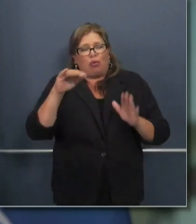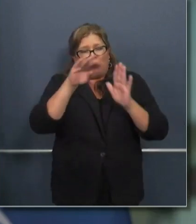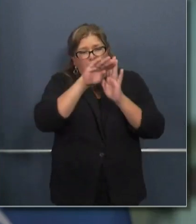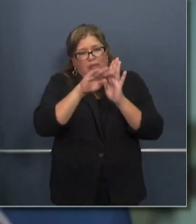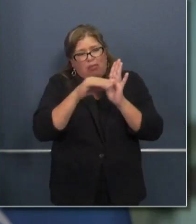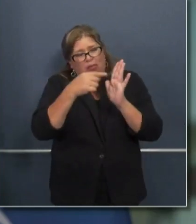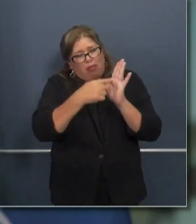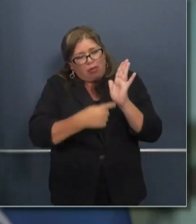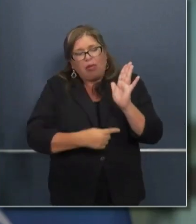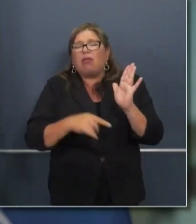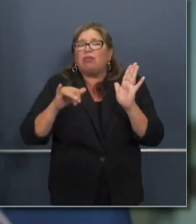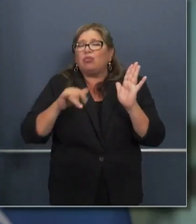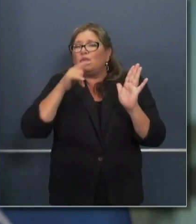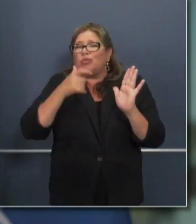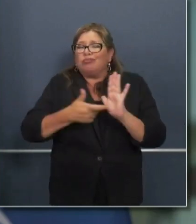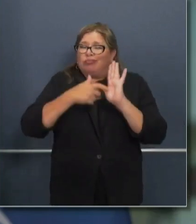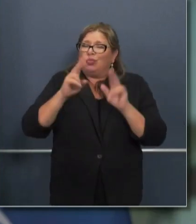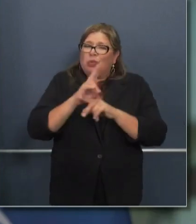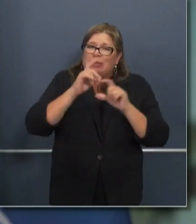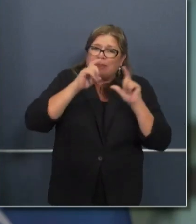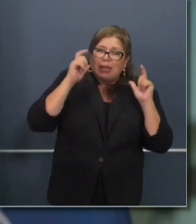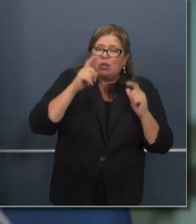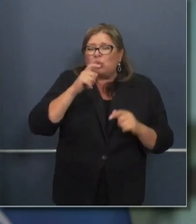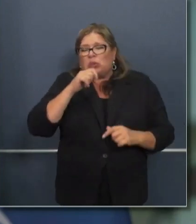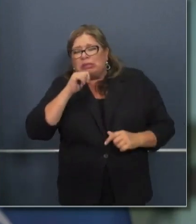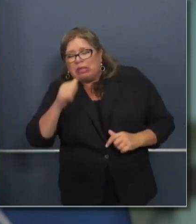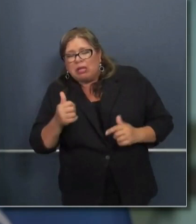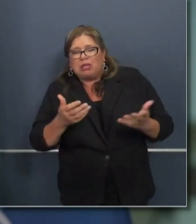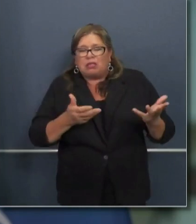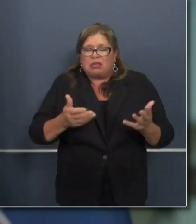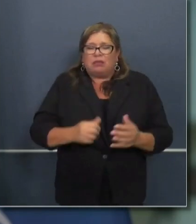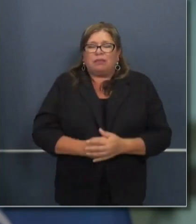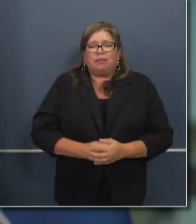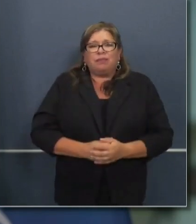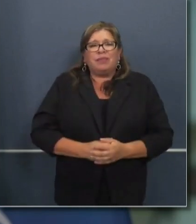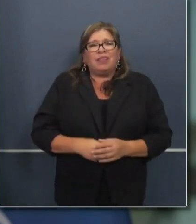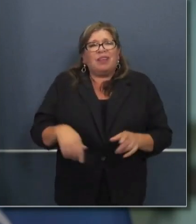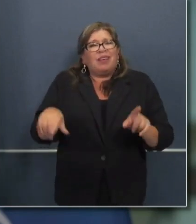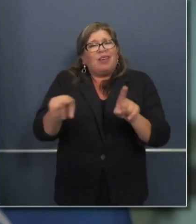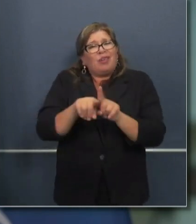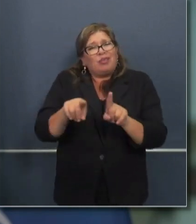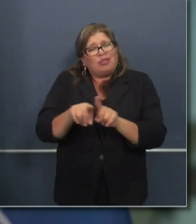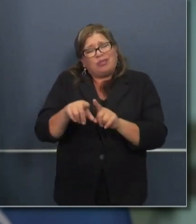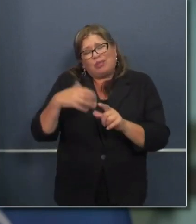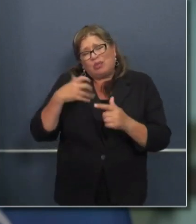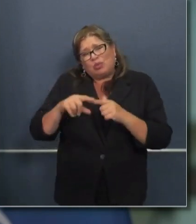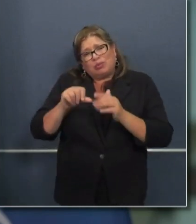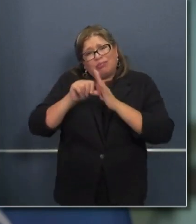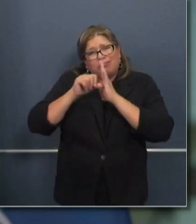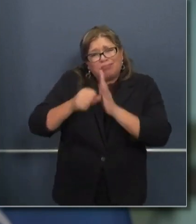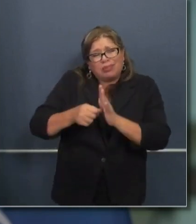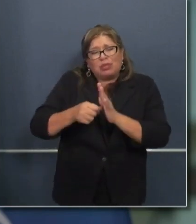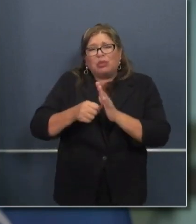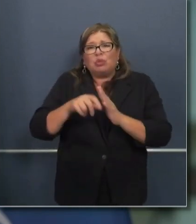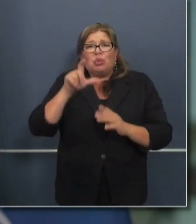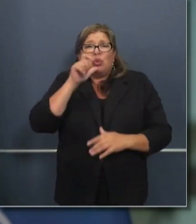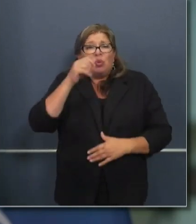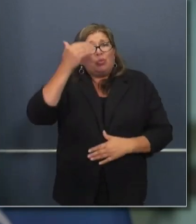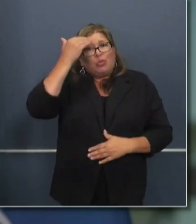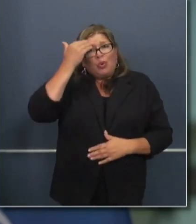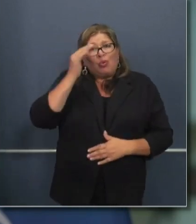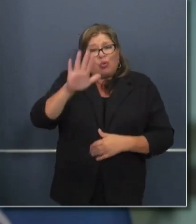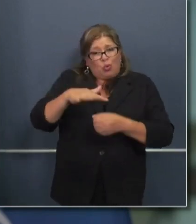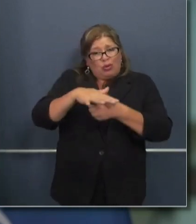your local health directors and health officials that are front lines of this pandemic. Continue